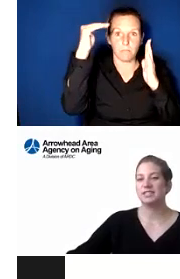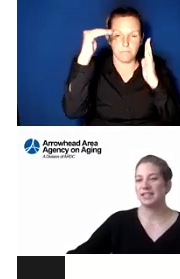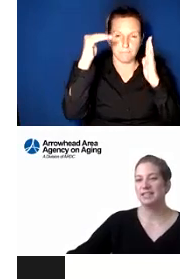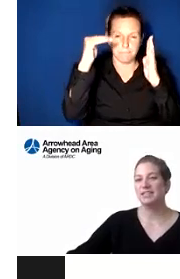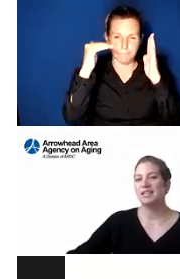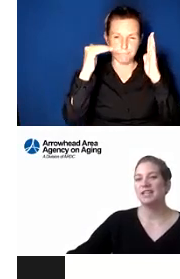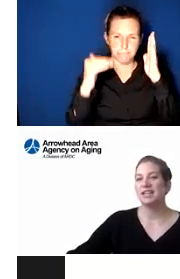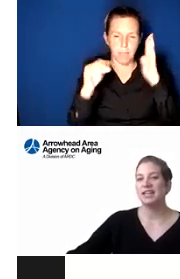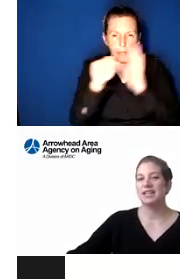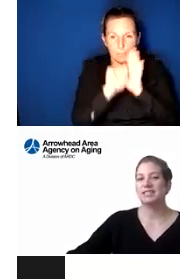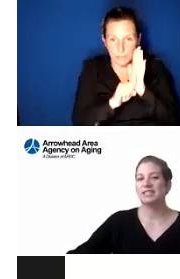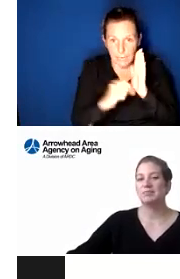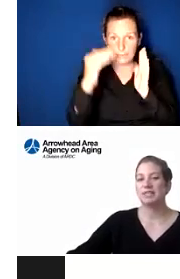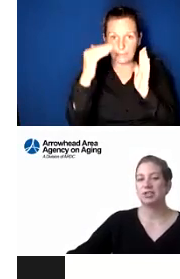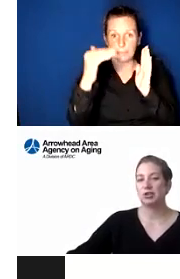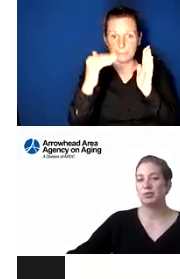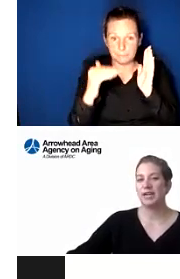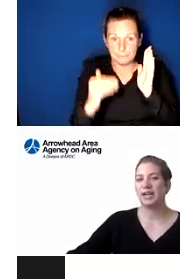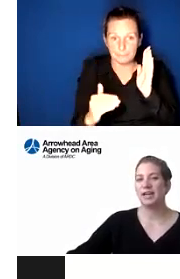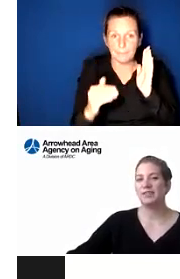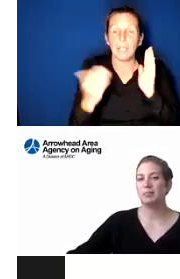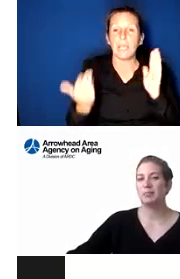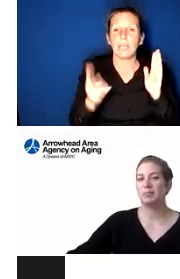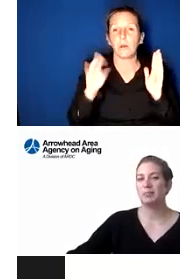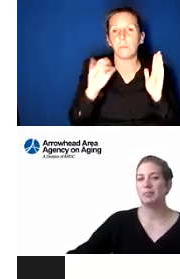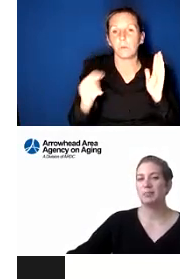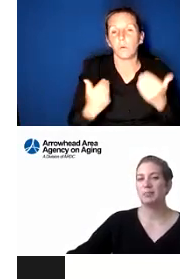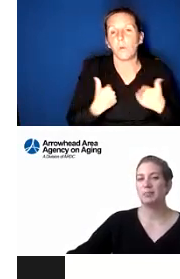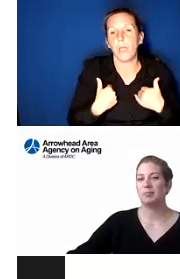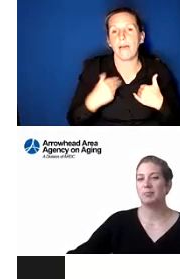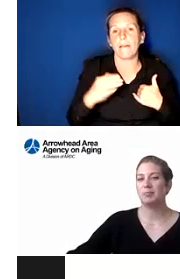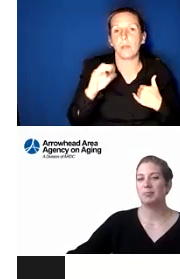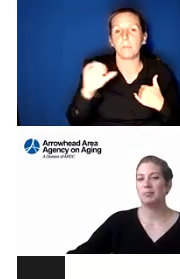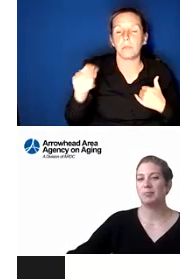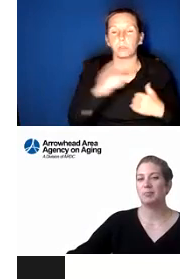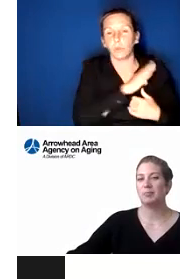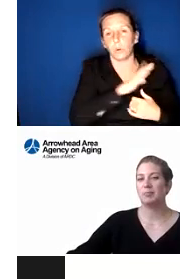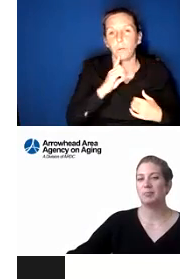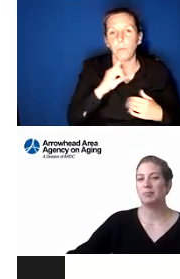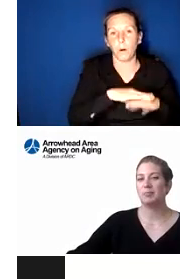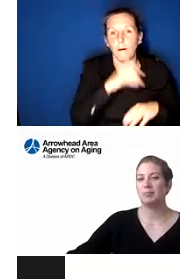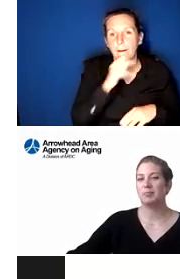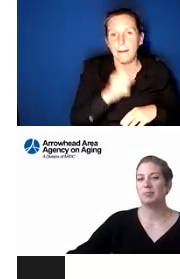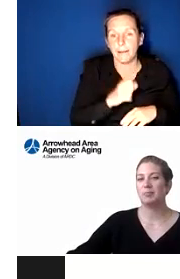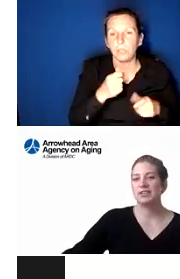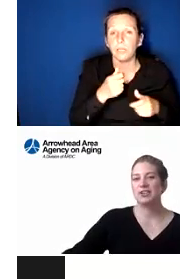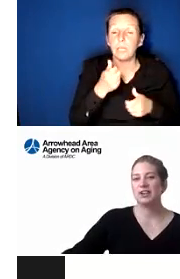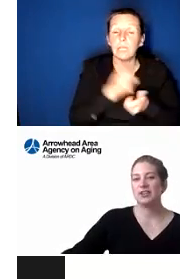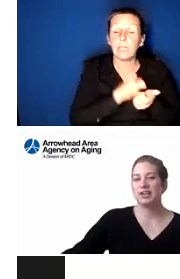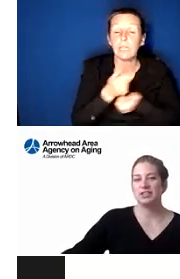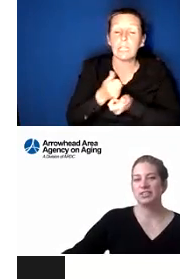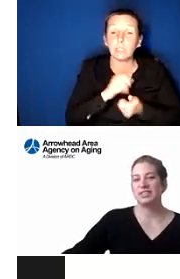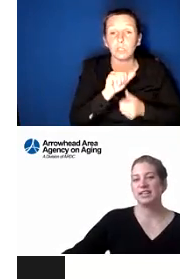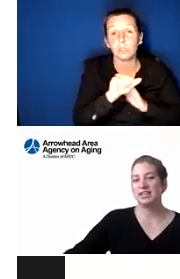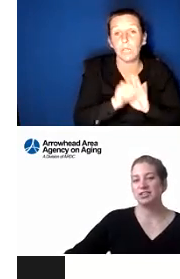to the state. And in Minnesota, we have the Minnesota Board on Aging. And then in every state, there are